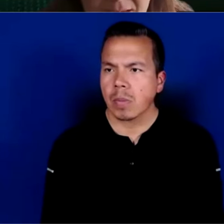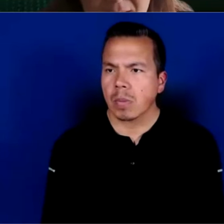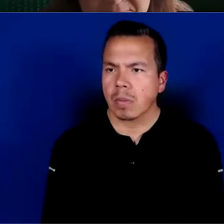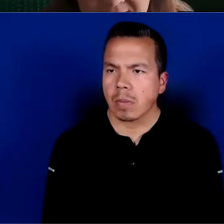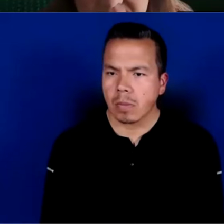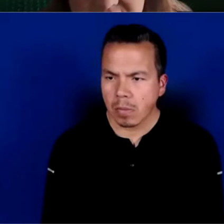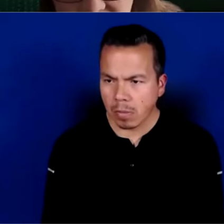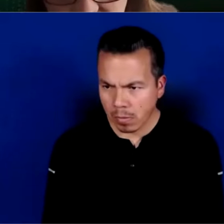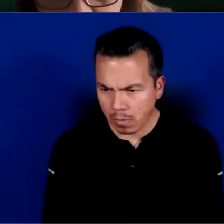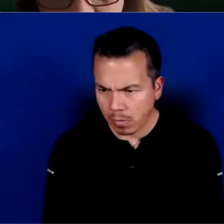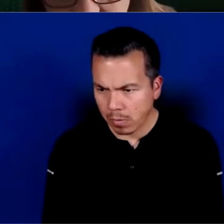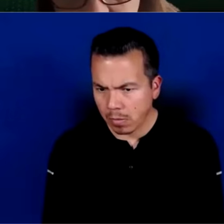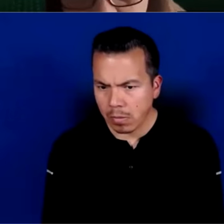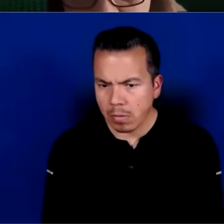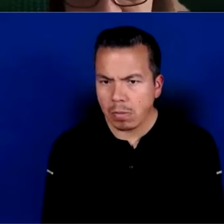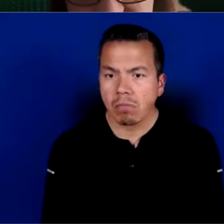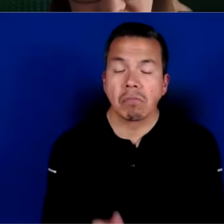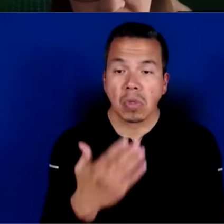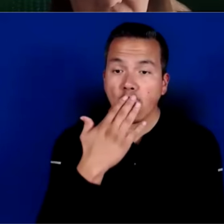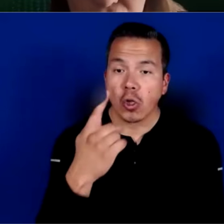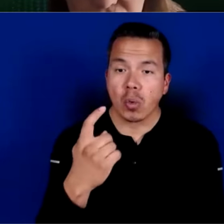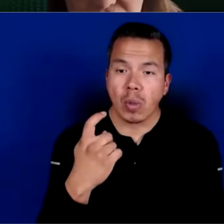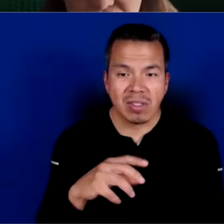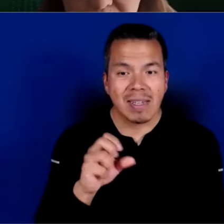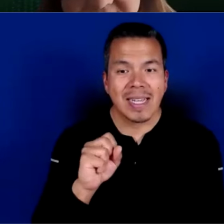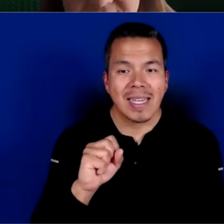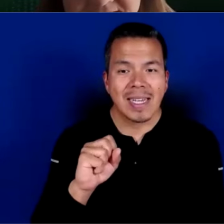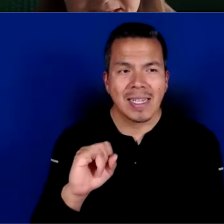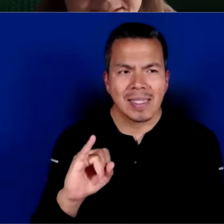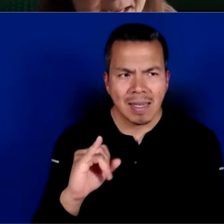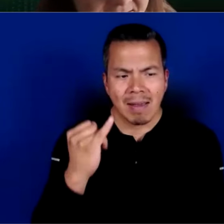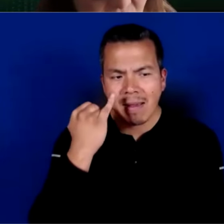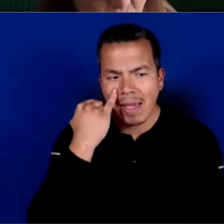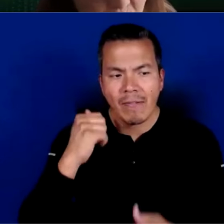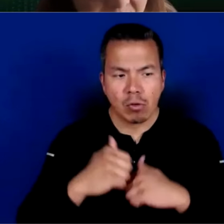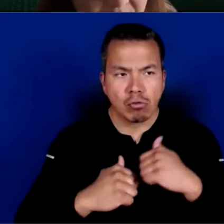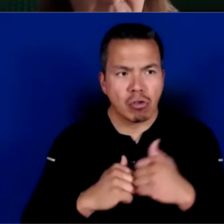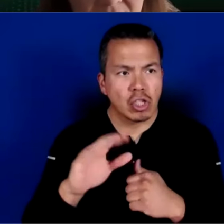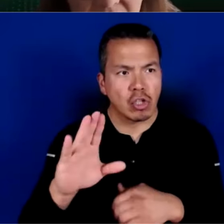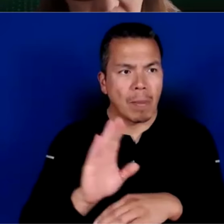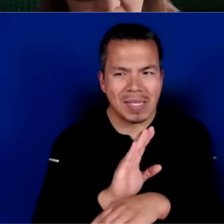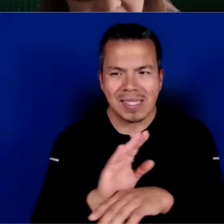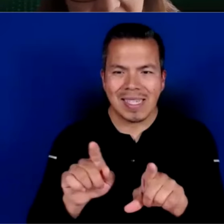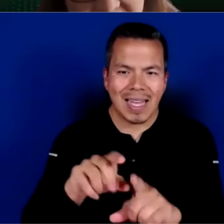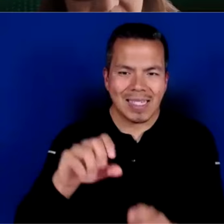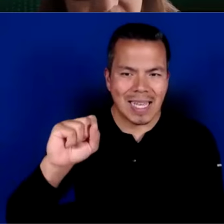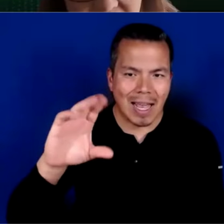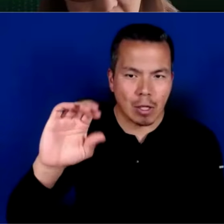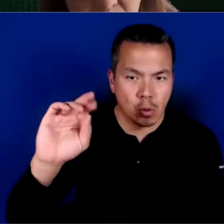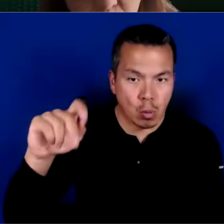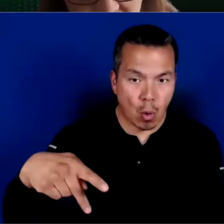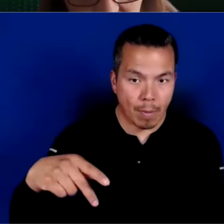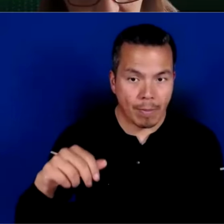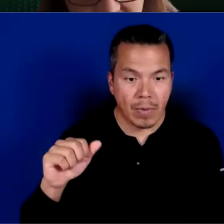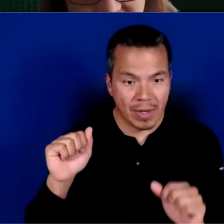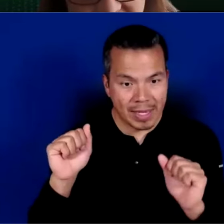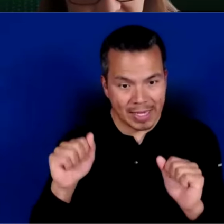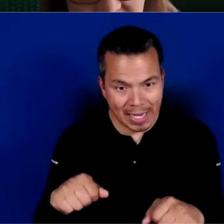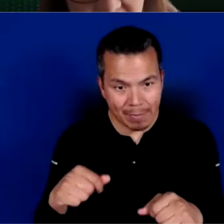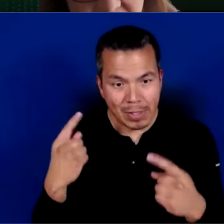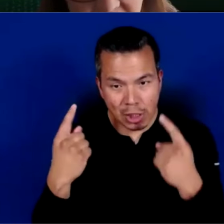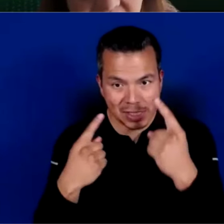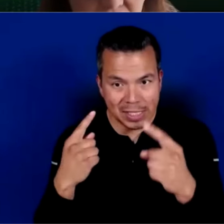how about this is a good one. SSI, if you structure your business as an S Corp, can you be considered an employee of